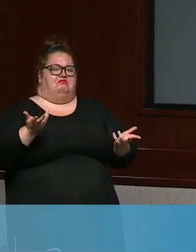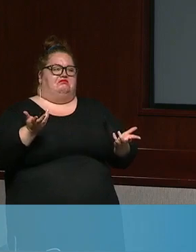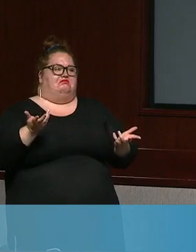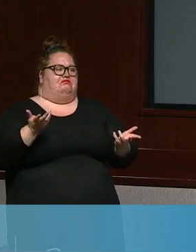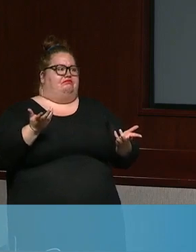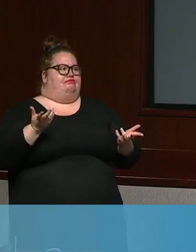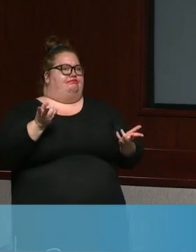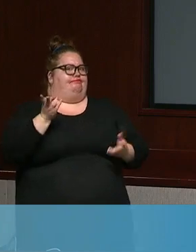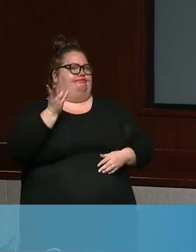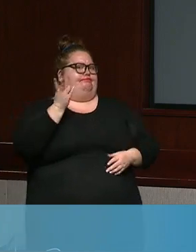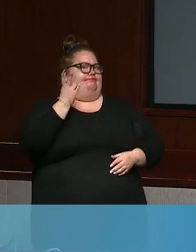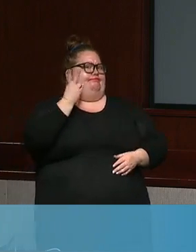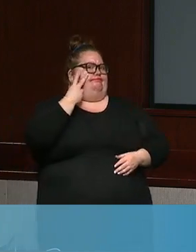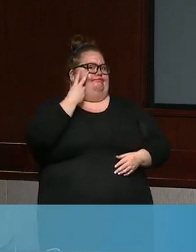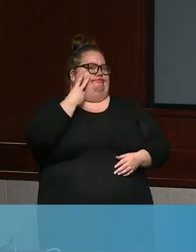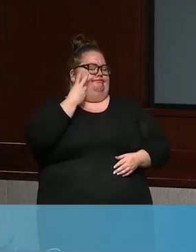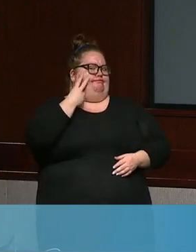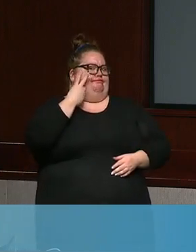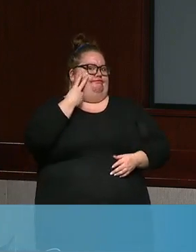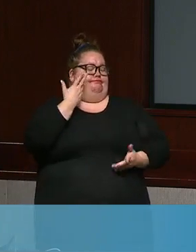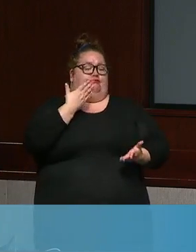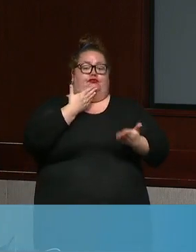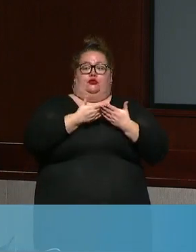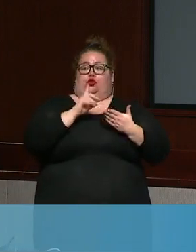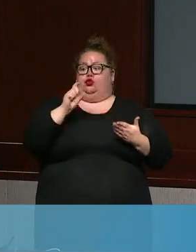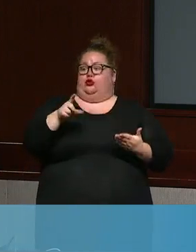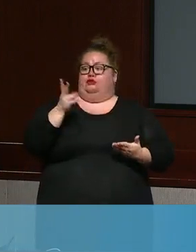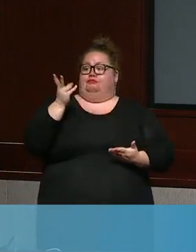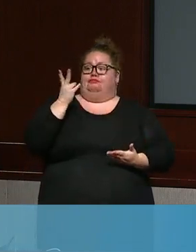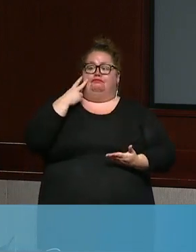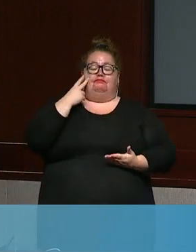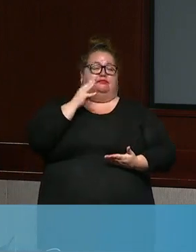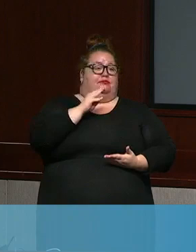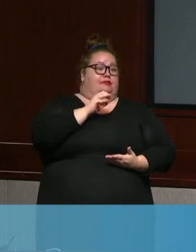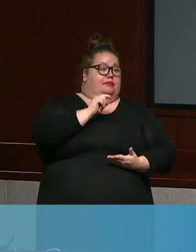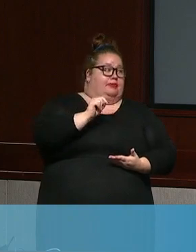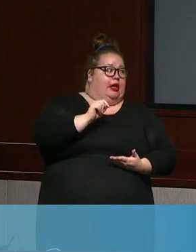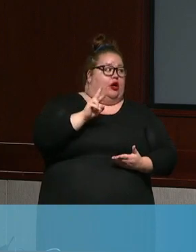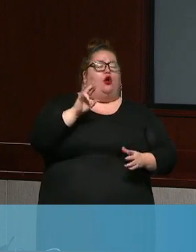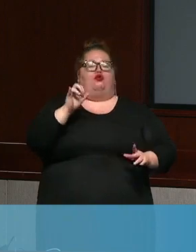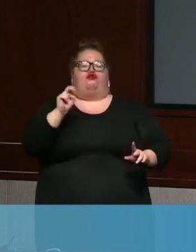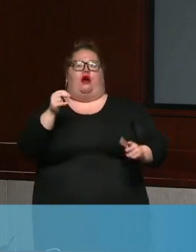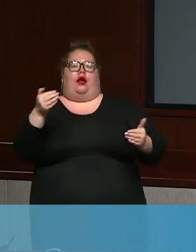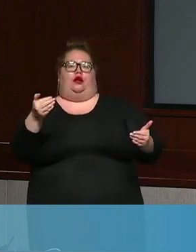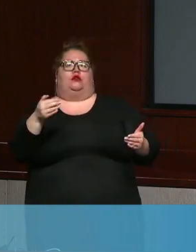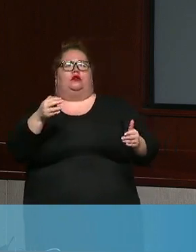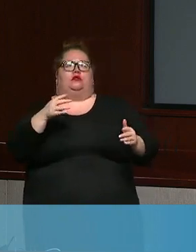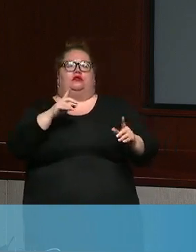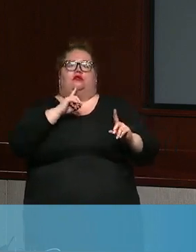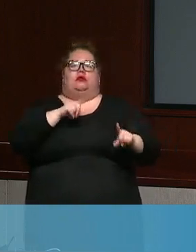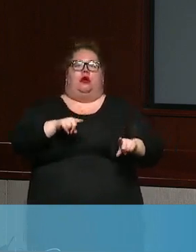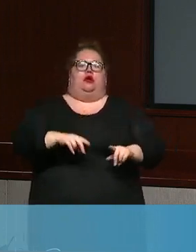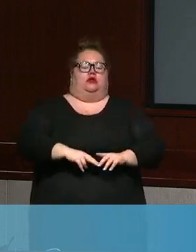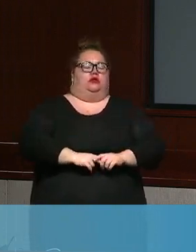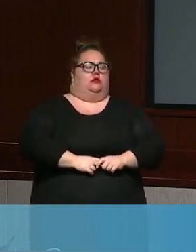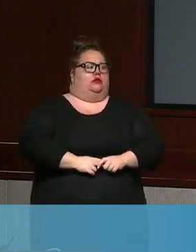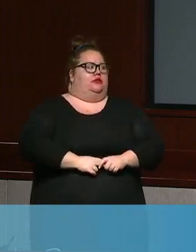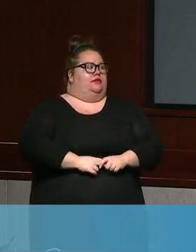waiting to see if Matt or Ryan are. That's a good question. So I think Ryan's going to respond to your question. Carrie, give us just a second.